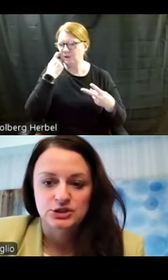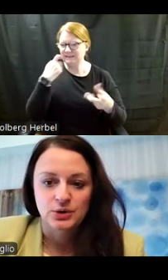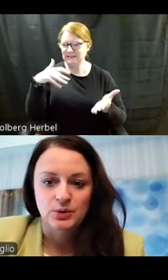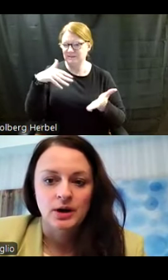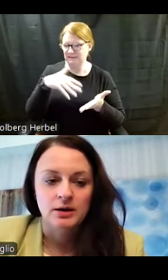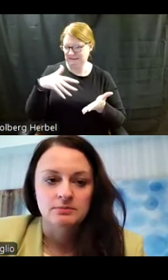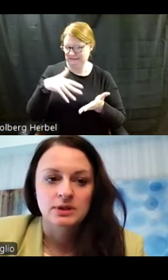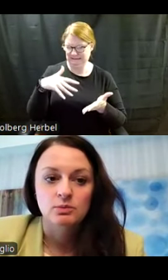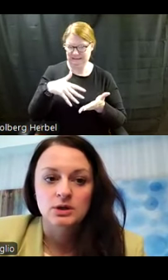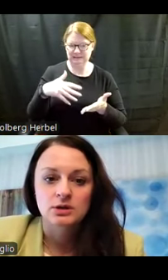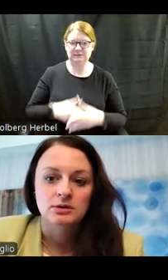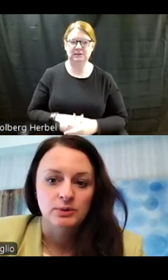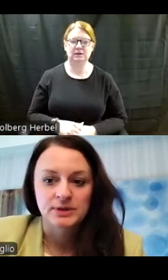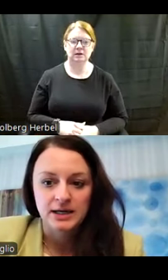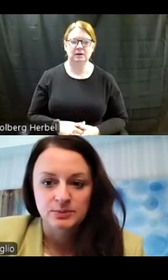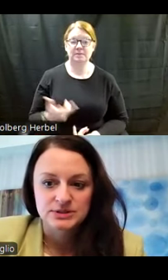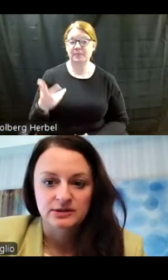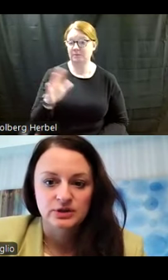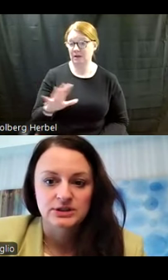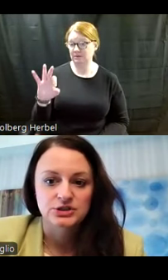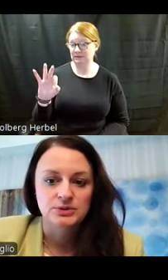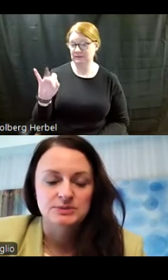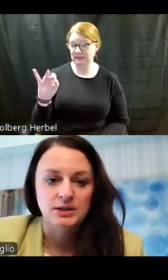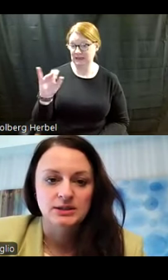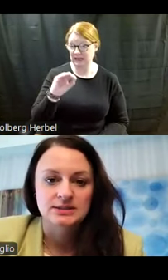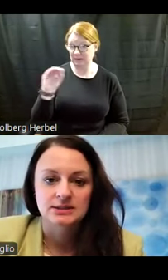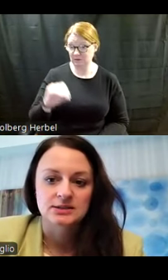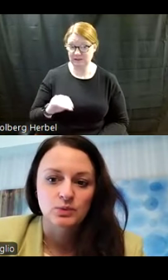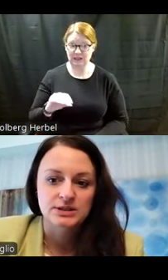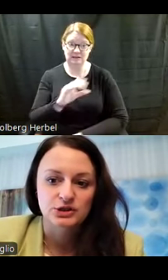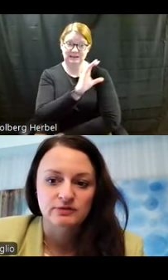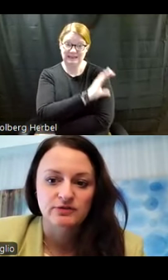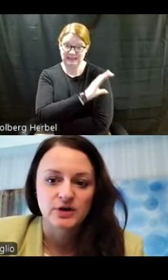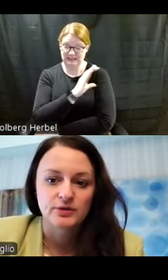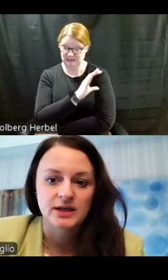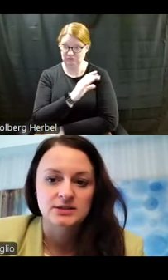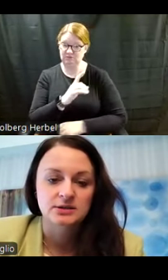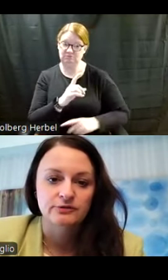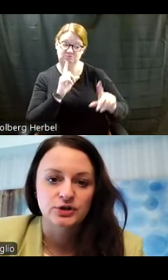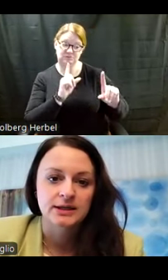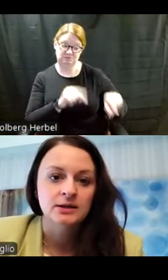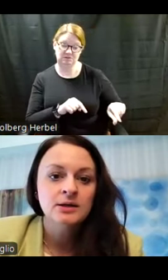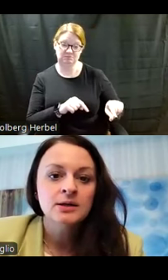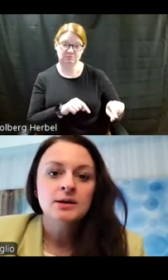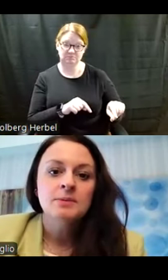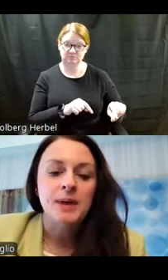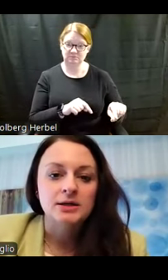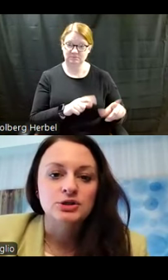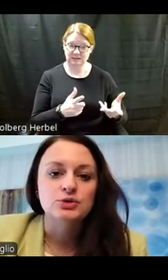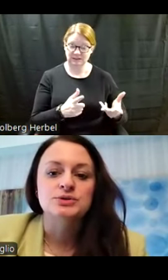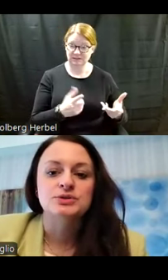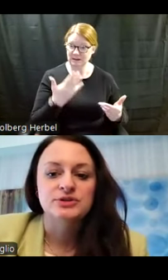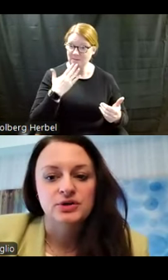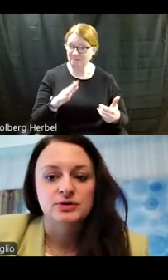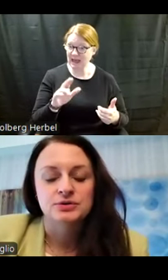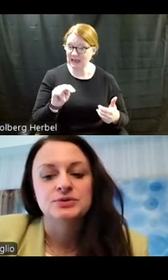that show that while around 90% of clinician respondents, at least in one survey, felt that delivering bad